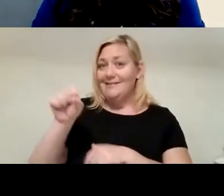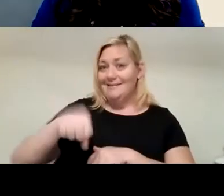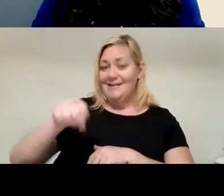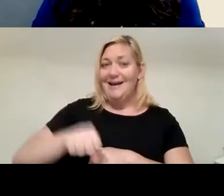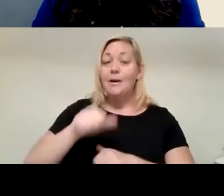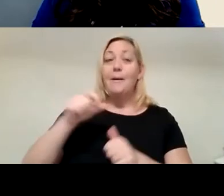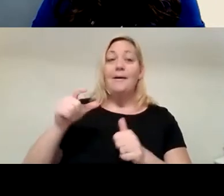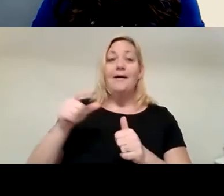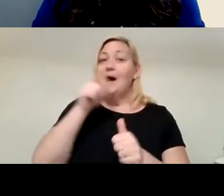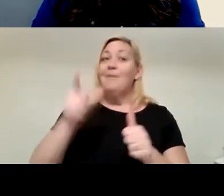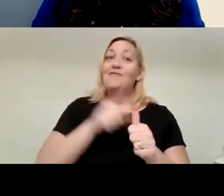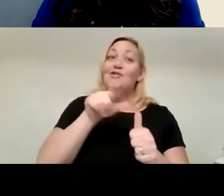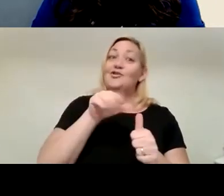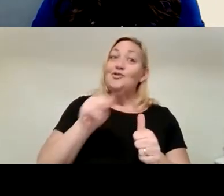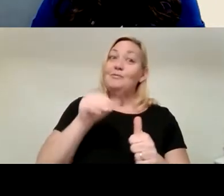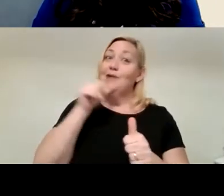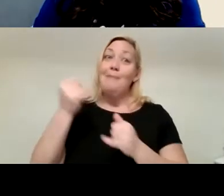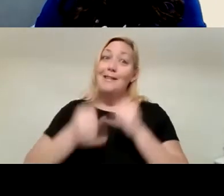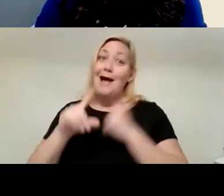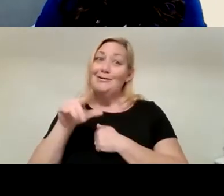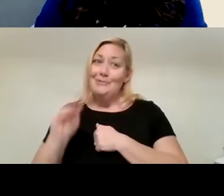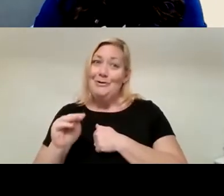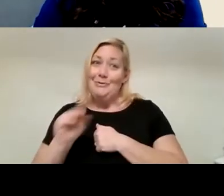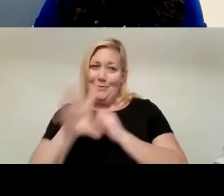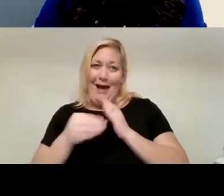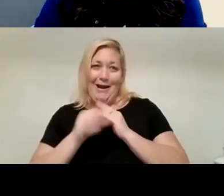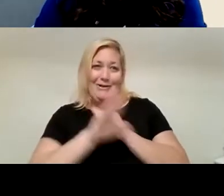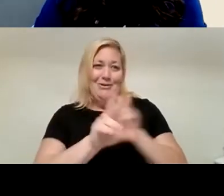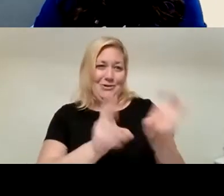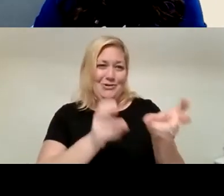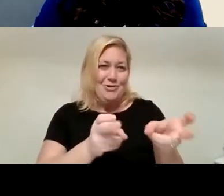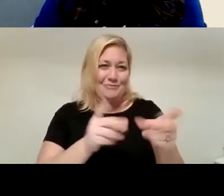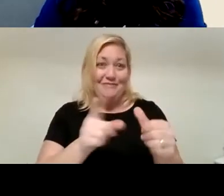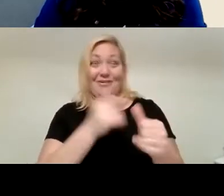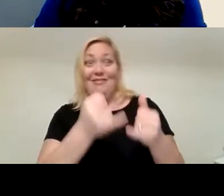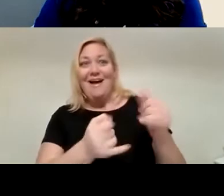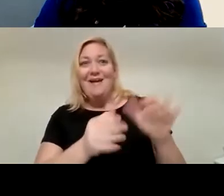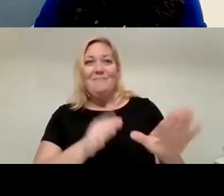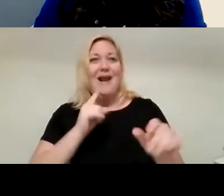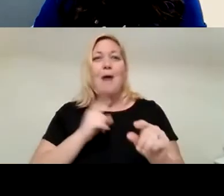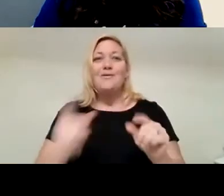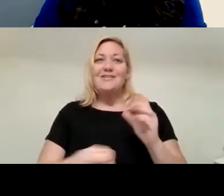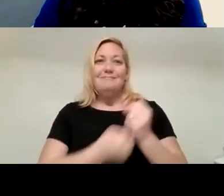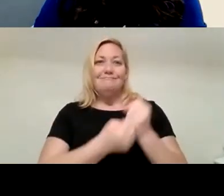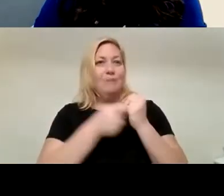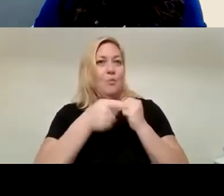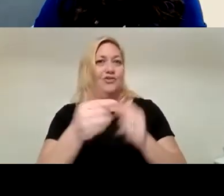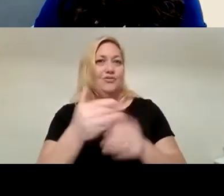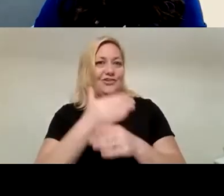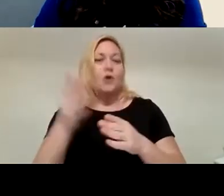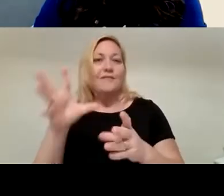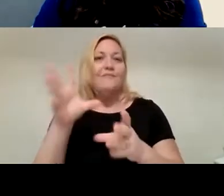my first Zoom, not my last Zoom either, to use Jessica's terms, but I would just double down on what she was sharing in terms of